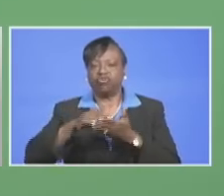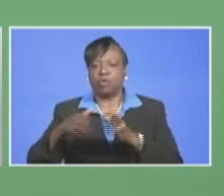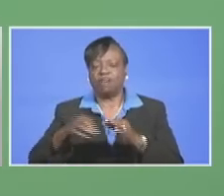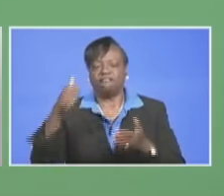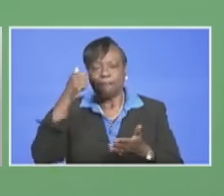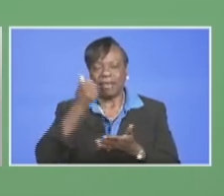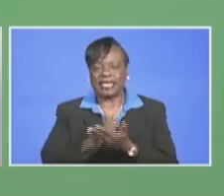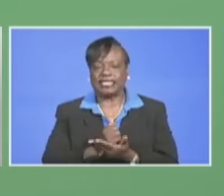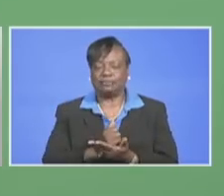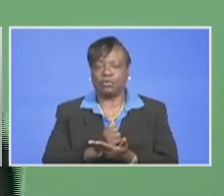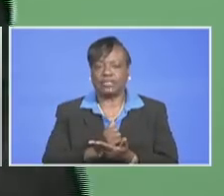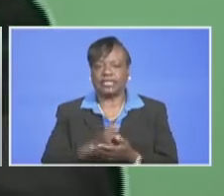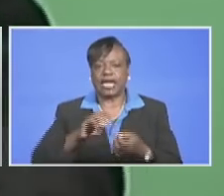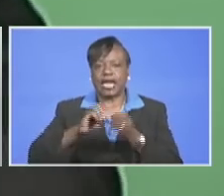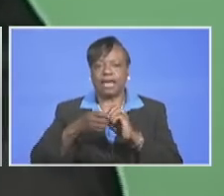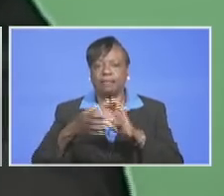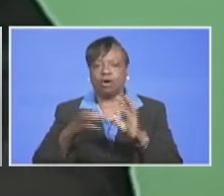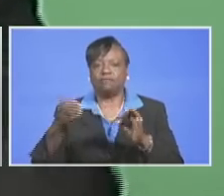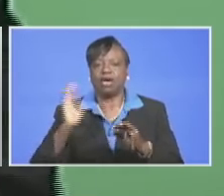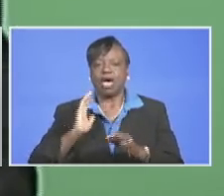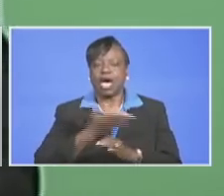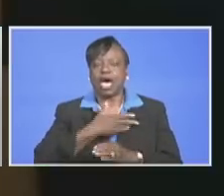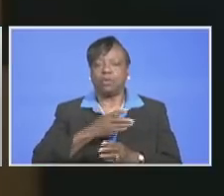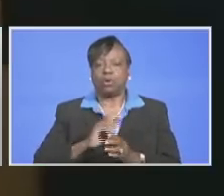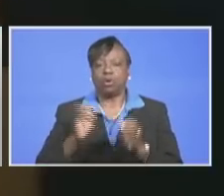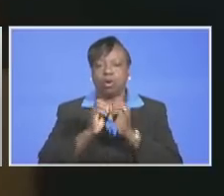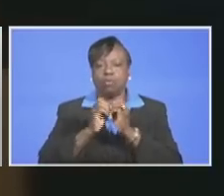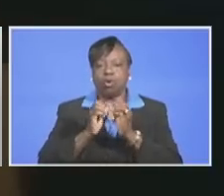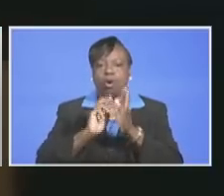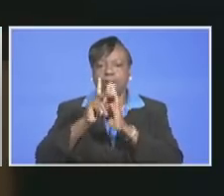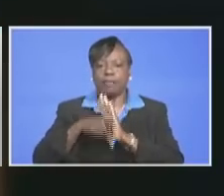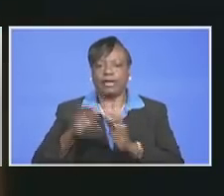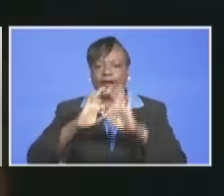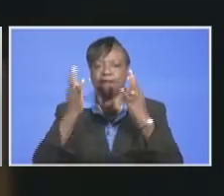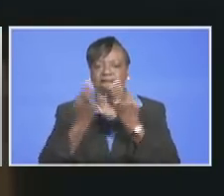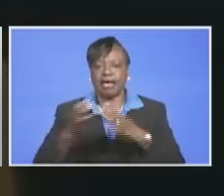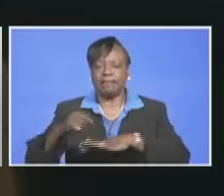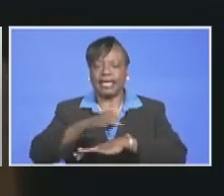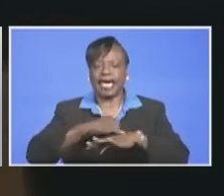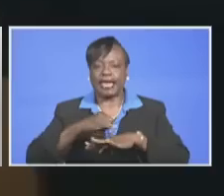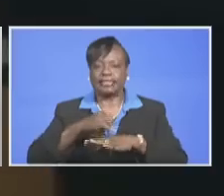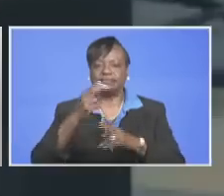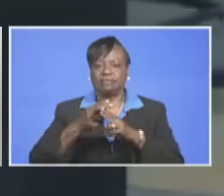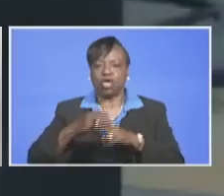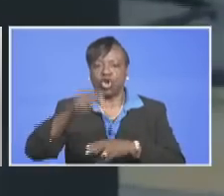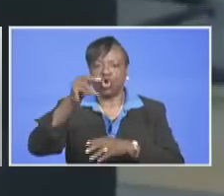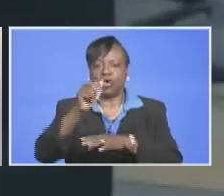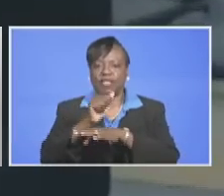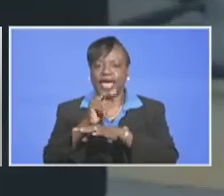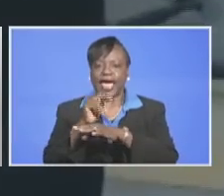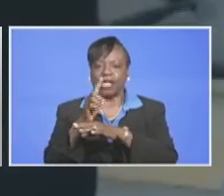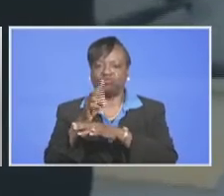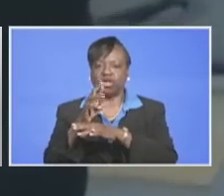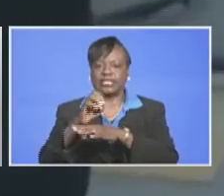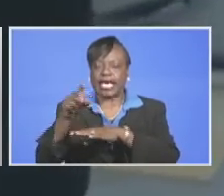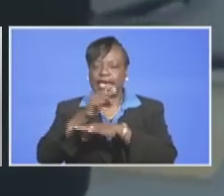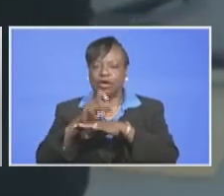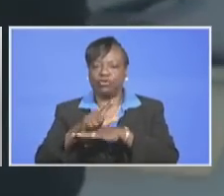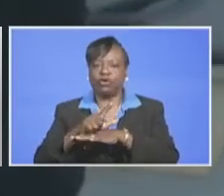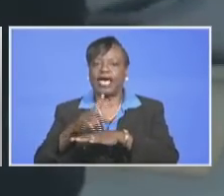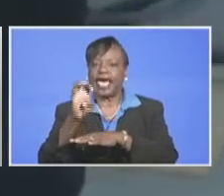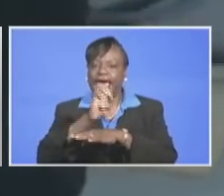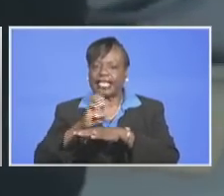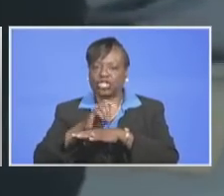number of our more populated Family Islands, namely North Andros, Eleuthera,